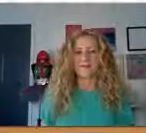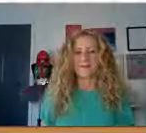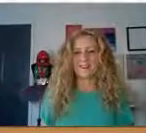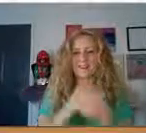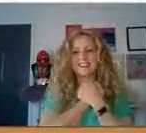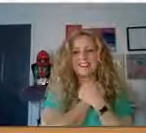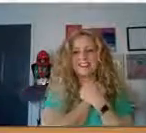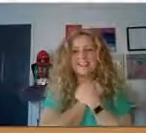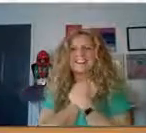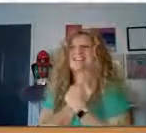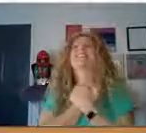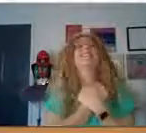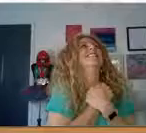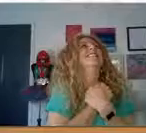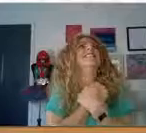I love like